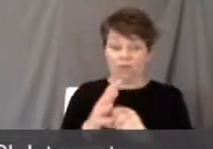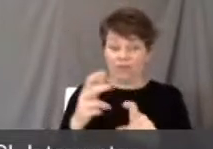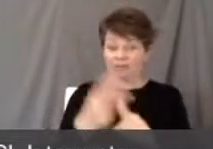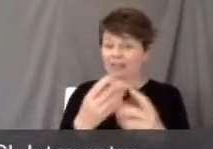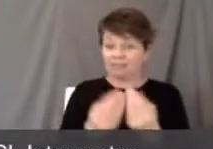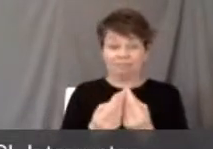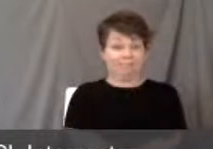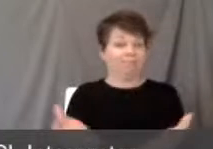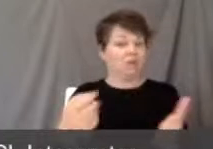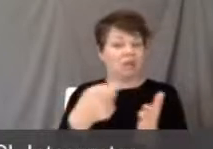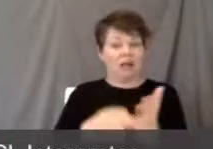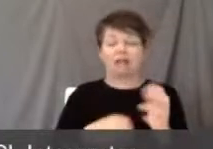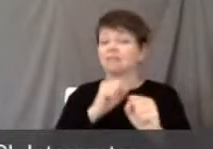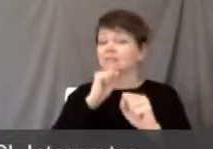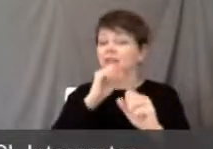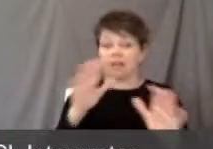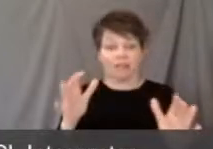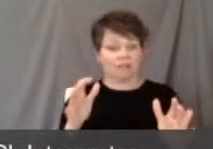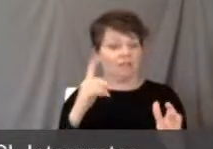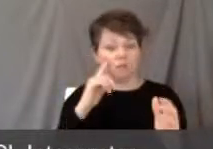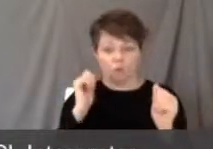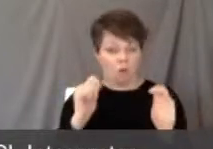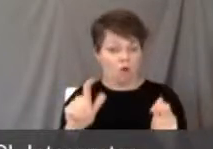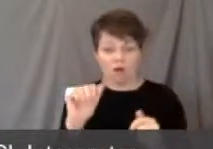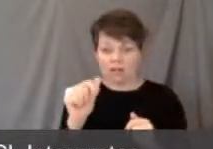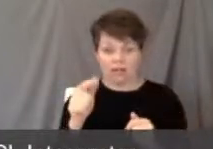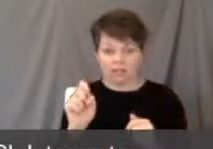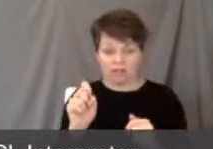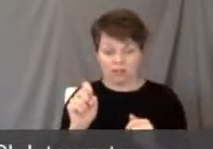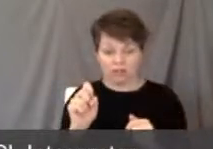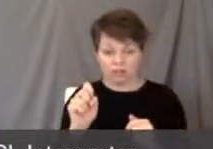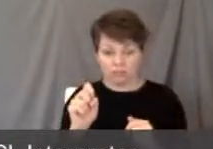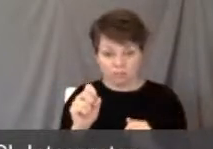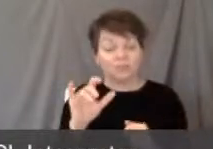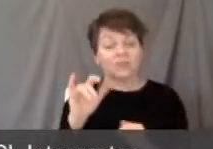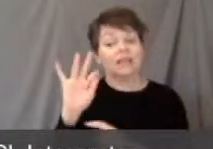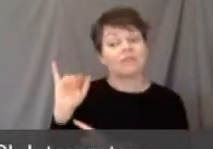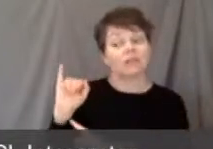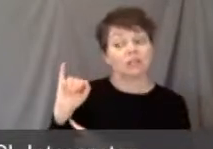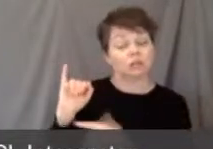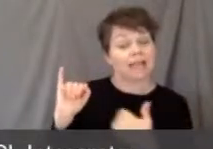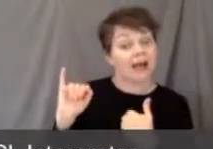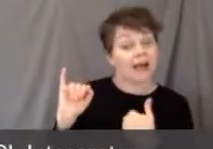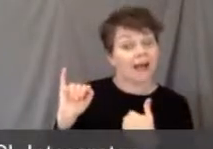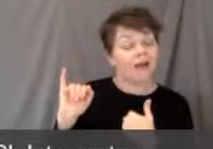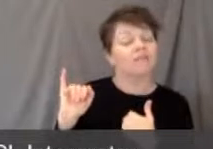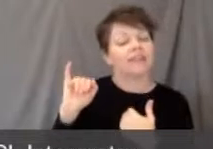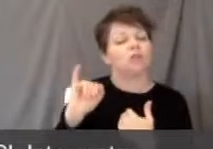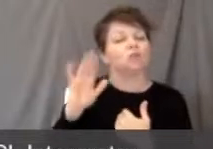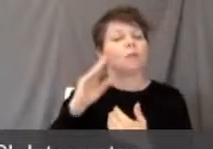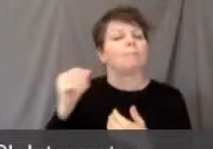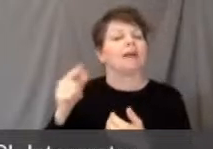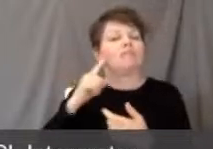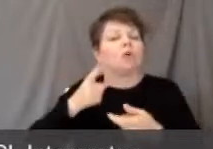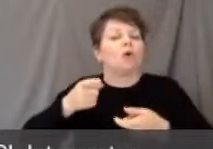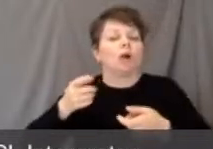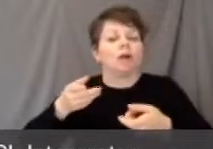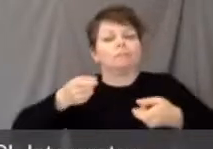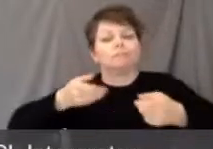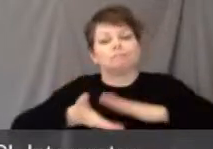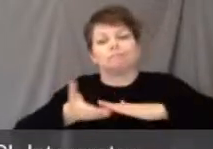cost. There is an administrative fee that if you have insurance will be charged to your insurance, but none of that should be